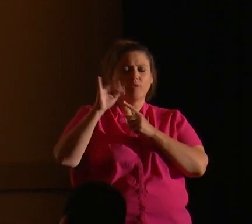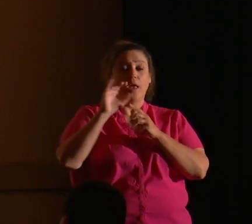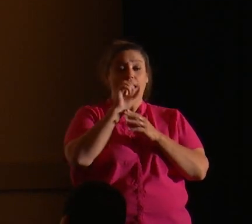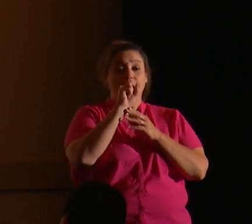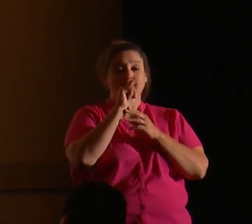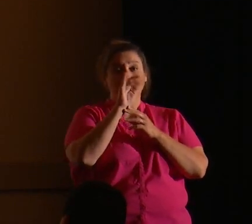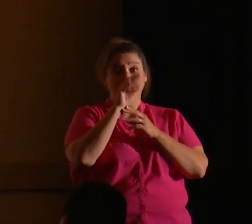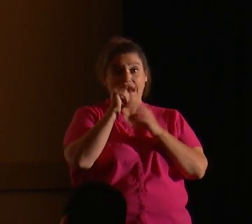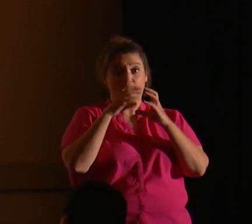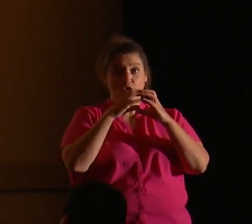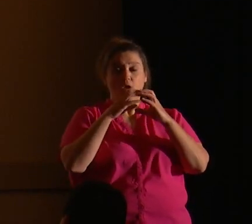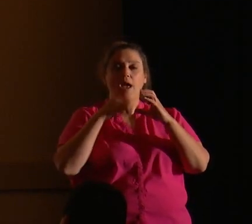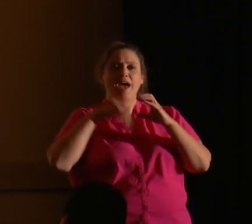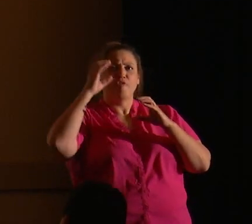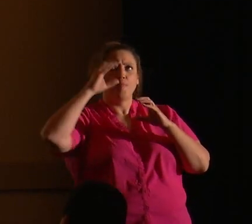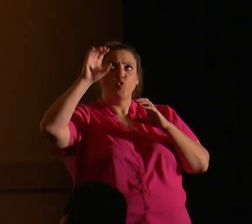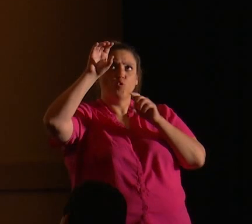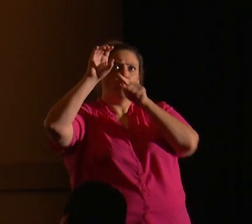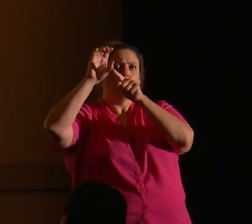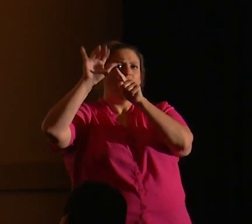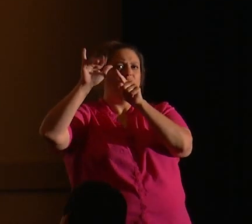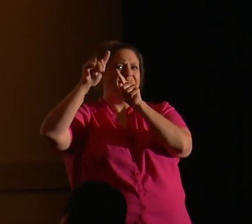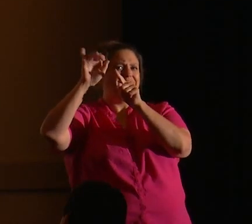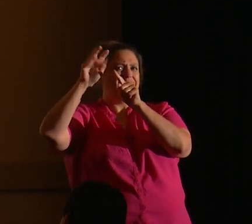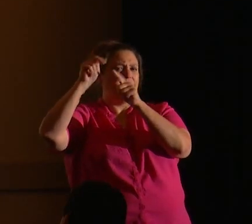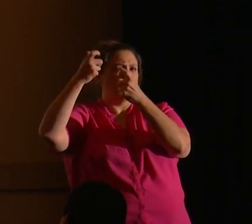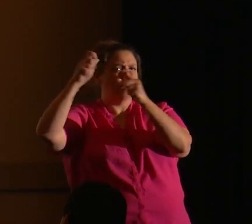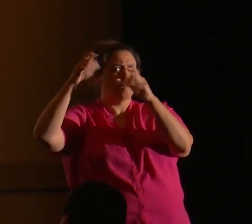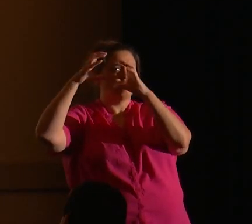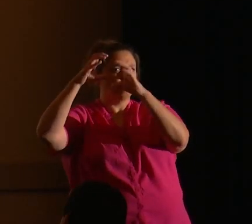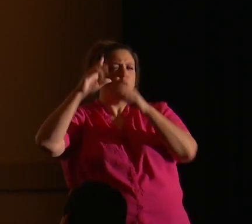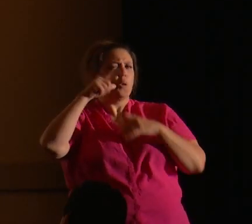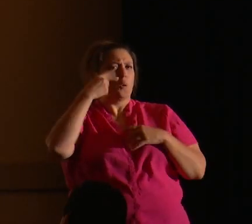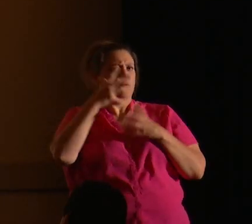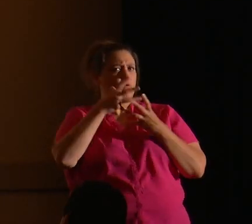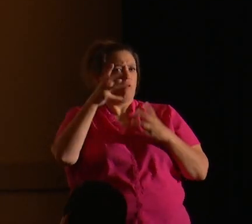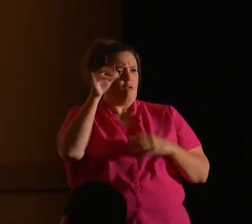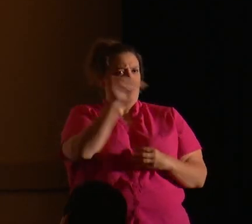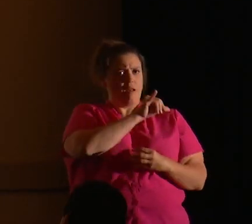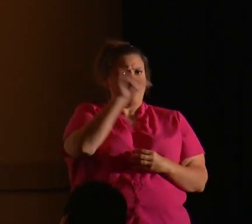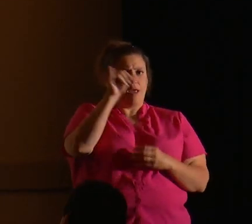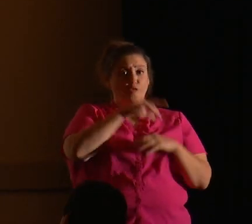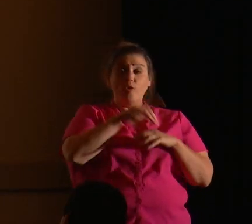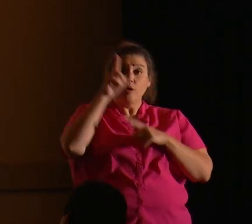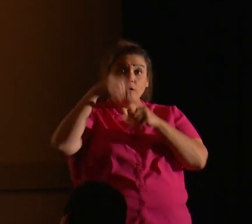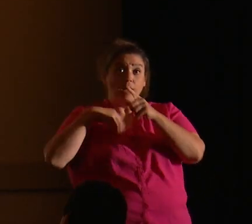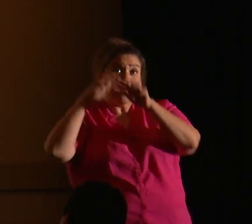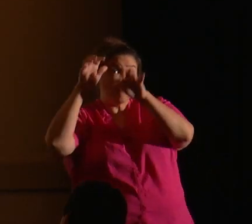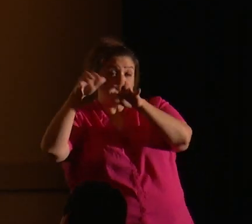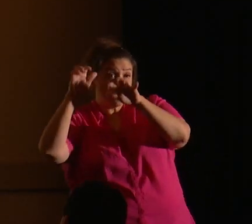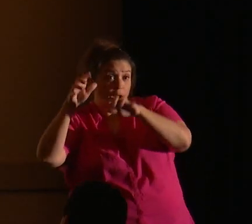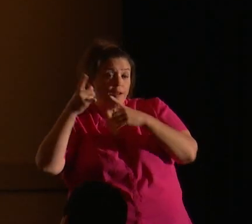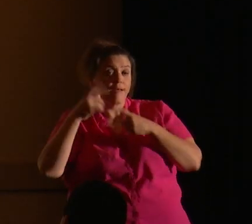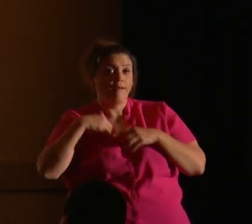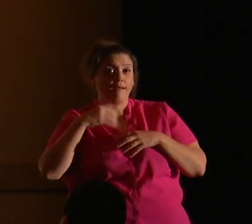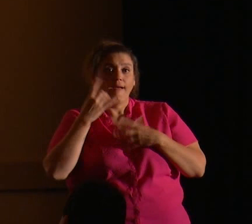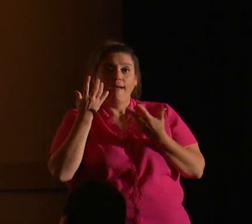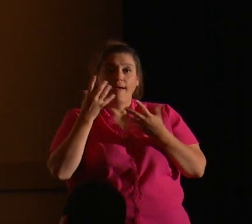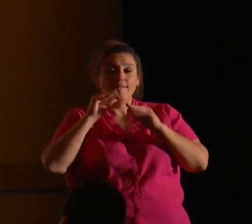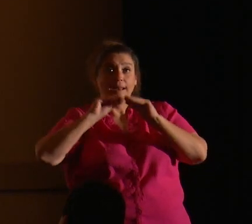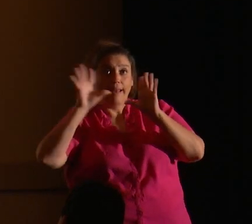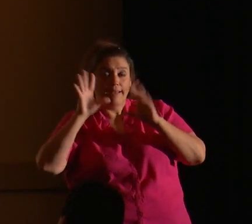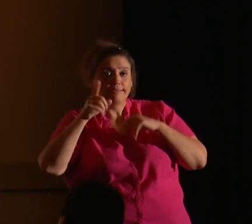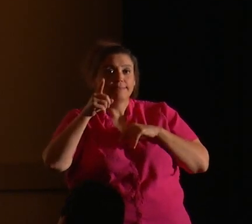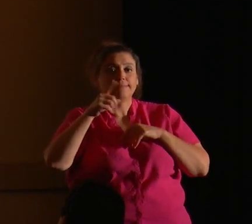which in so many ways resembles the Earth. It has rain that falls, it has lakes, but